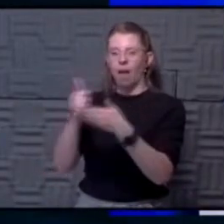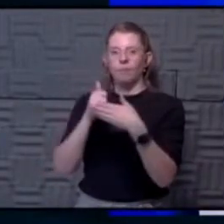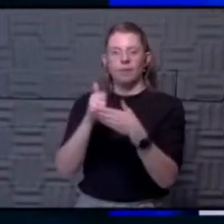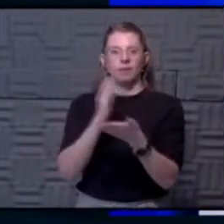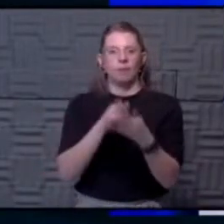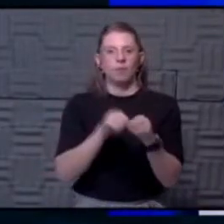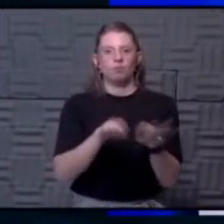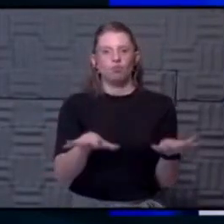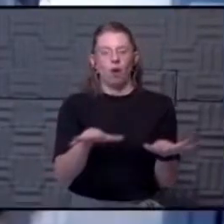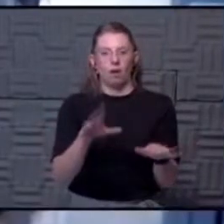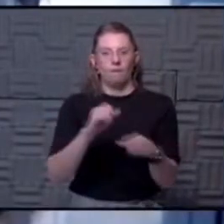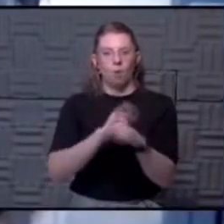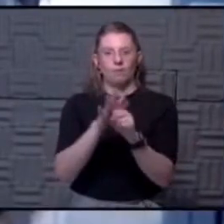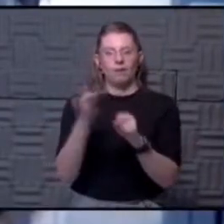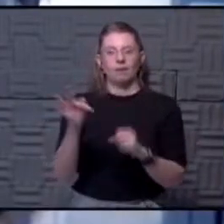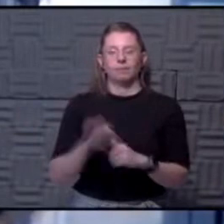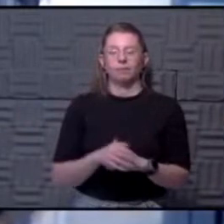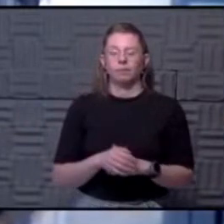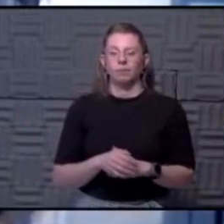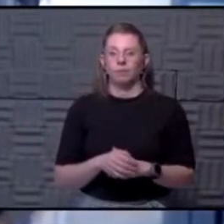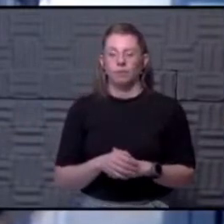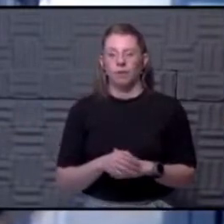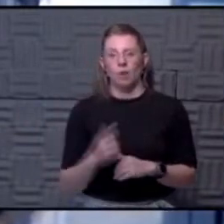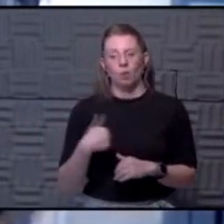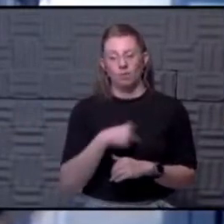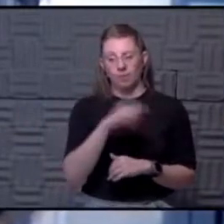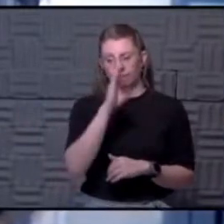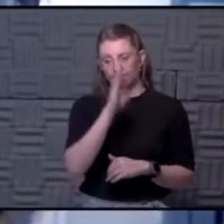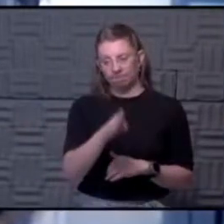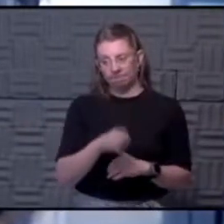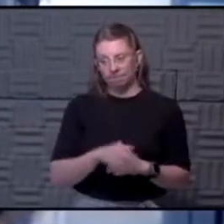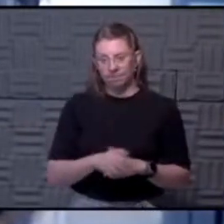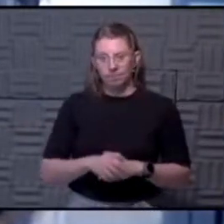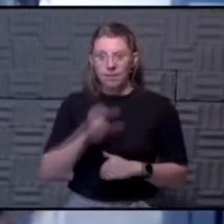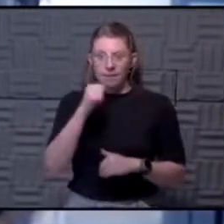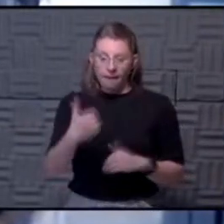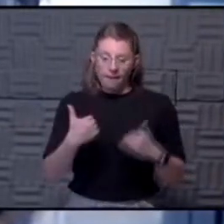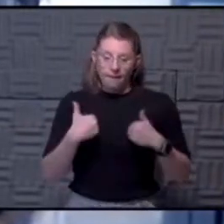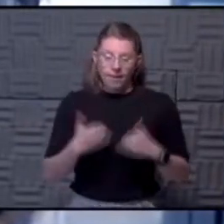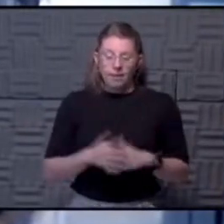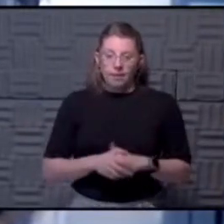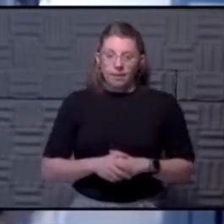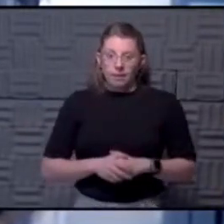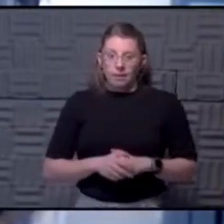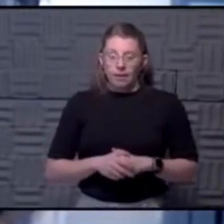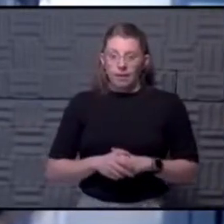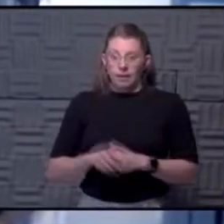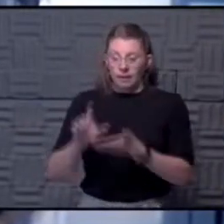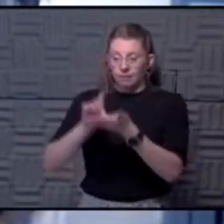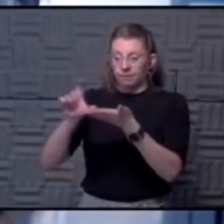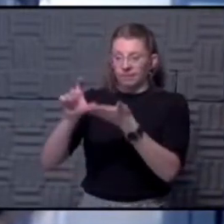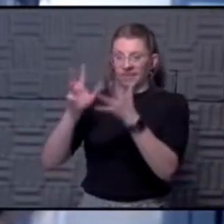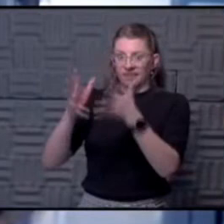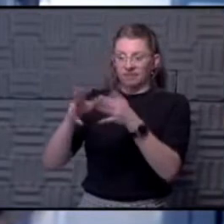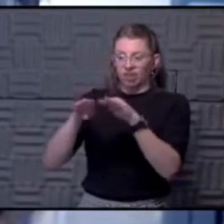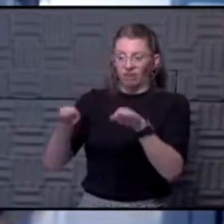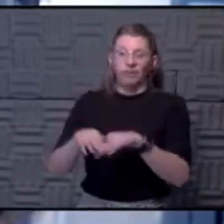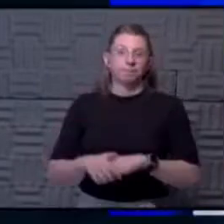No, and we've been rather directive about not having inventory sitting on